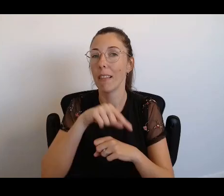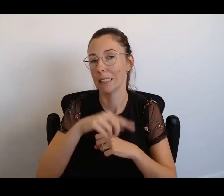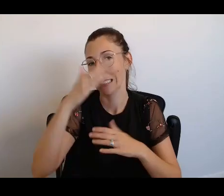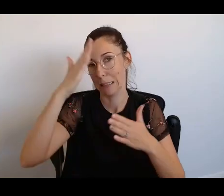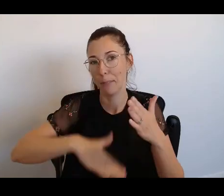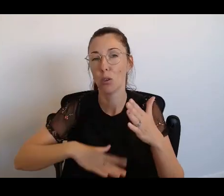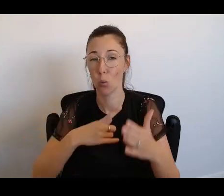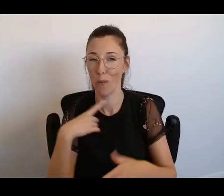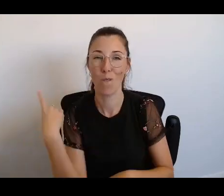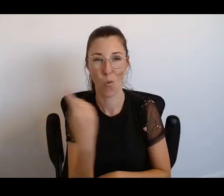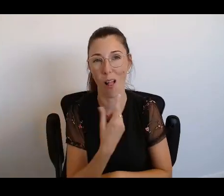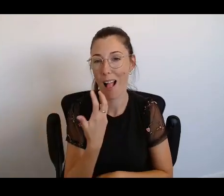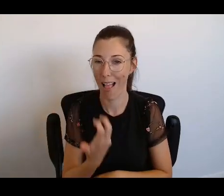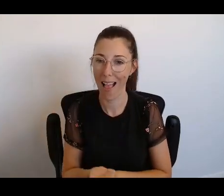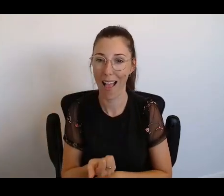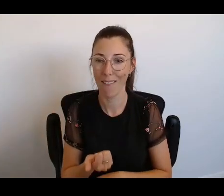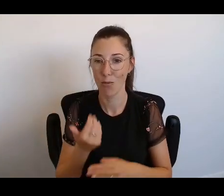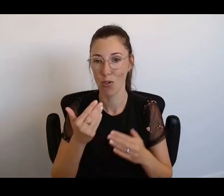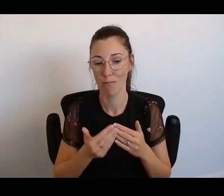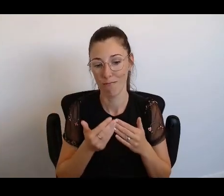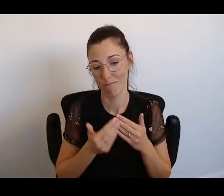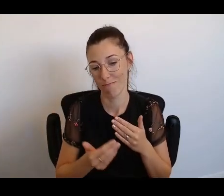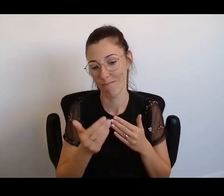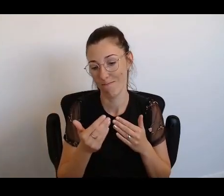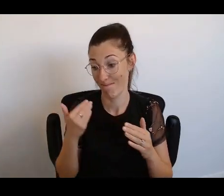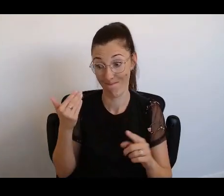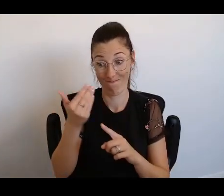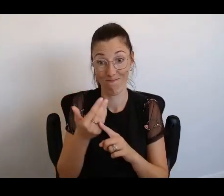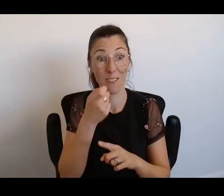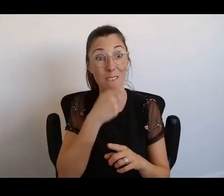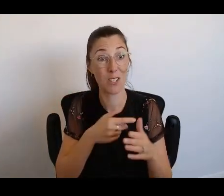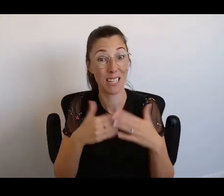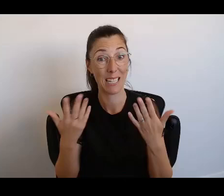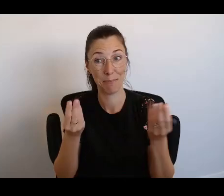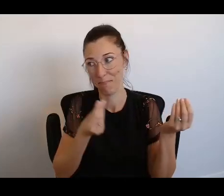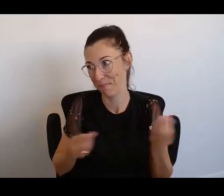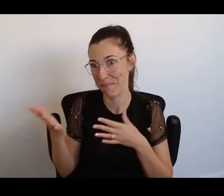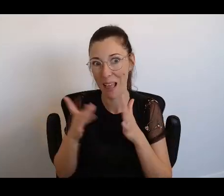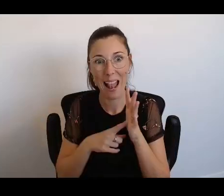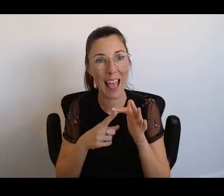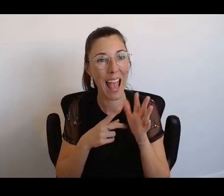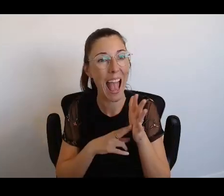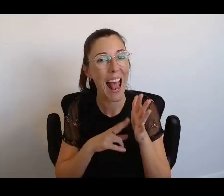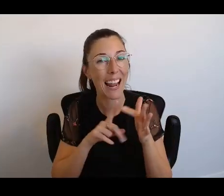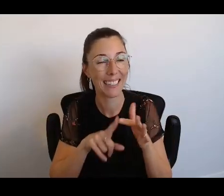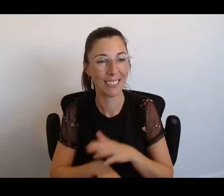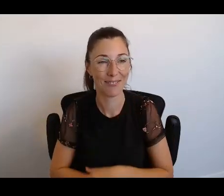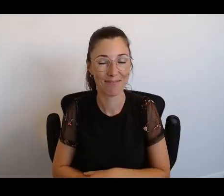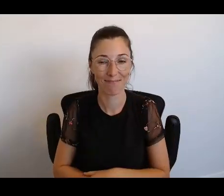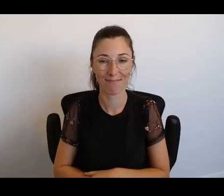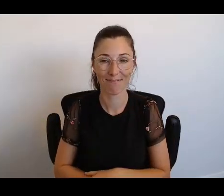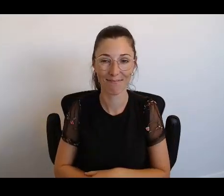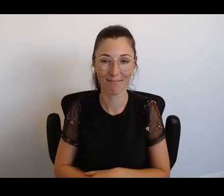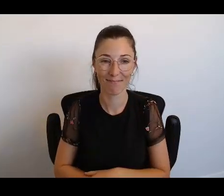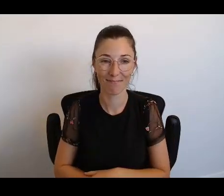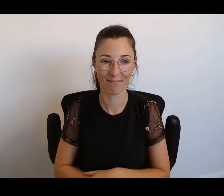had together over the last few days. So, Leanne. Thank you, Georgia.